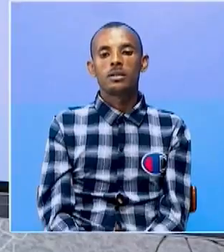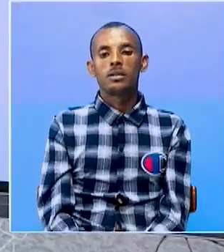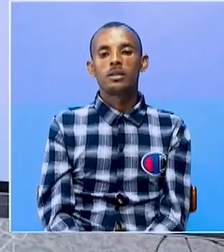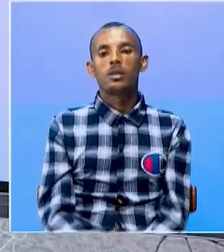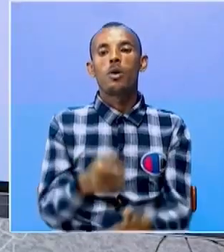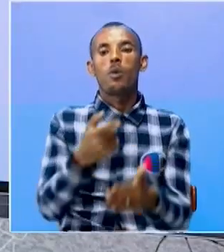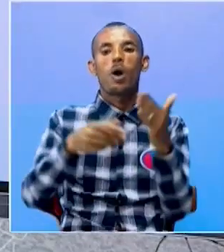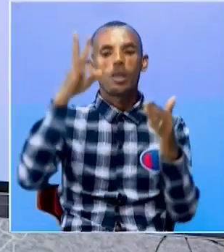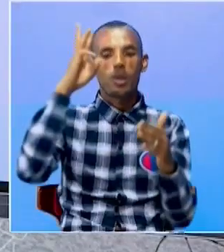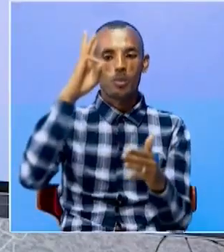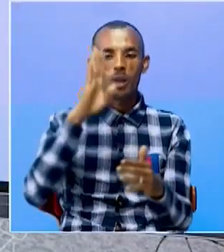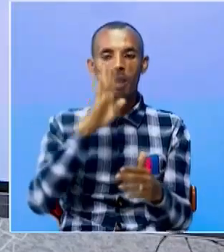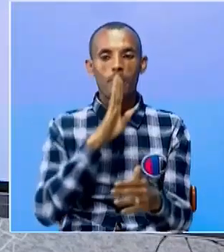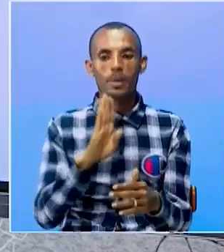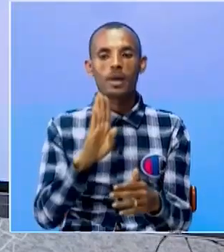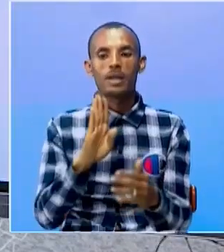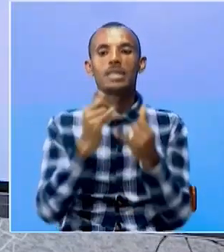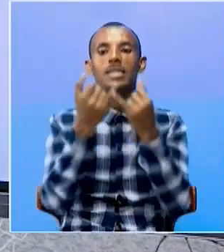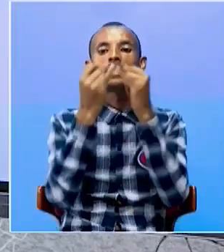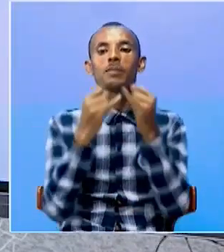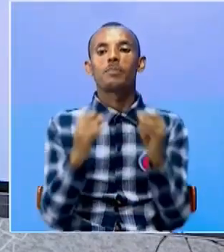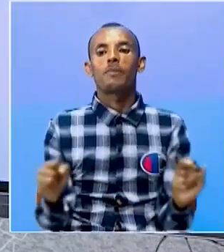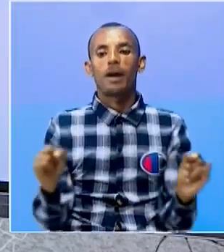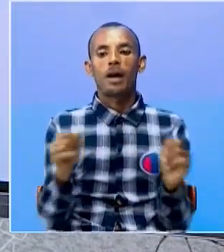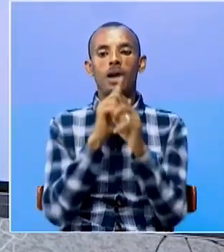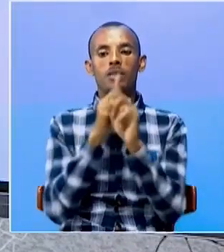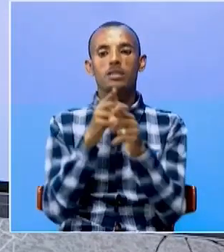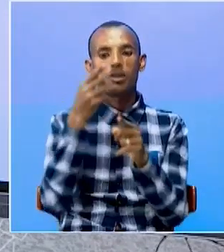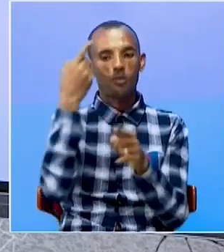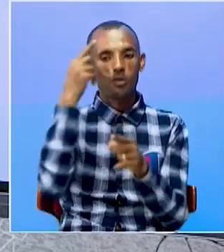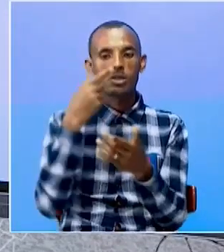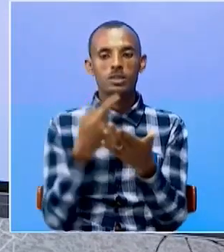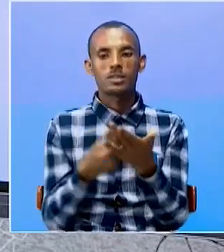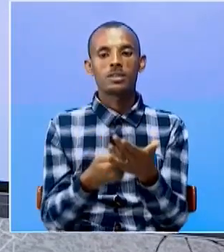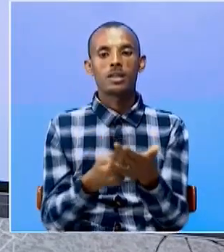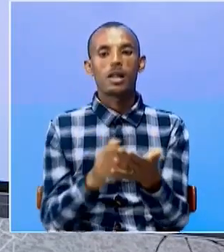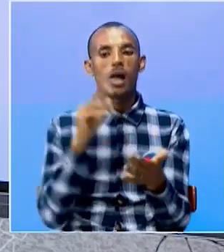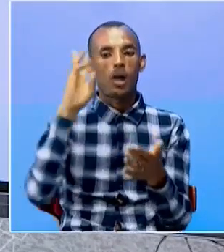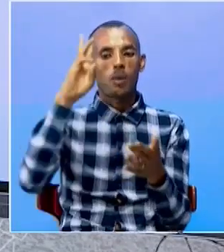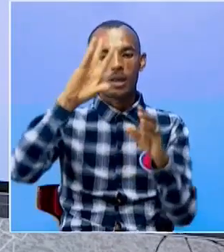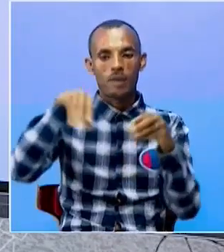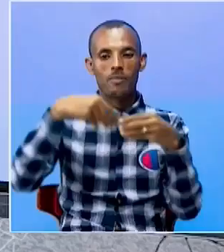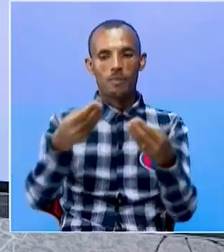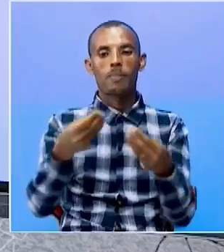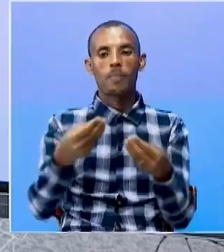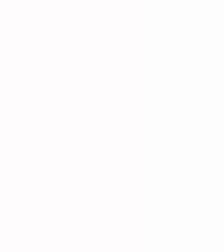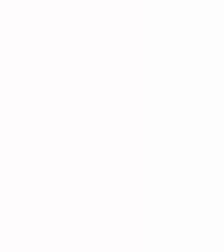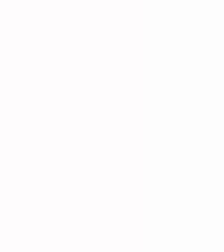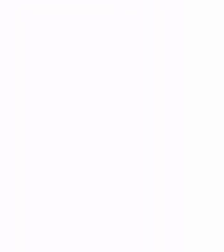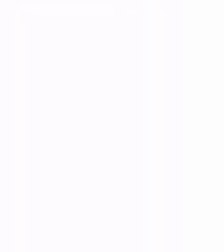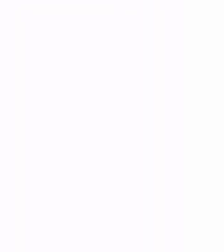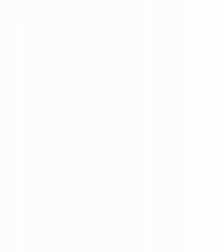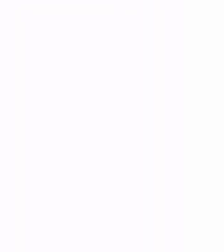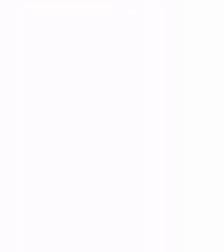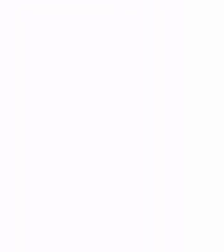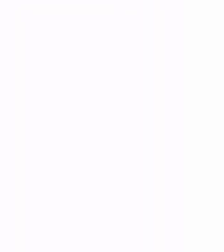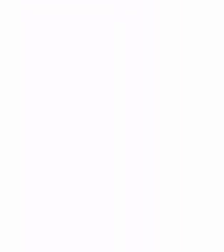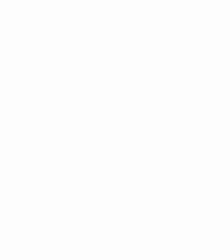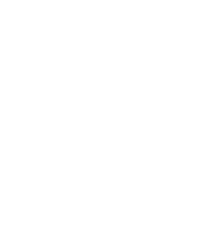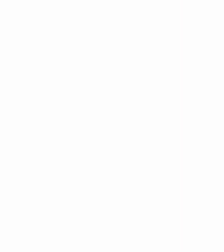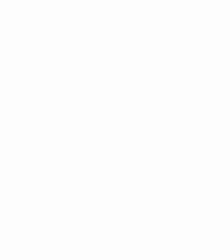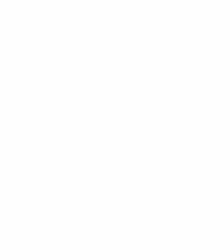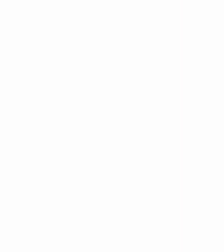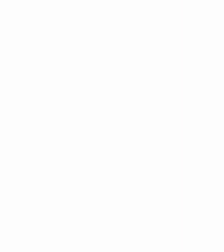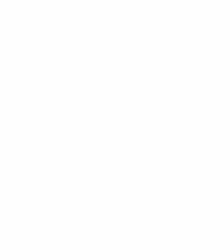What will be the simplified answer for this? I will give you 20 seconds for this.